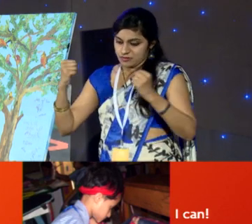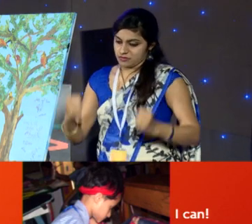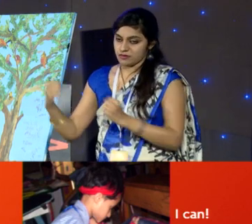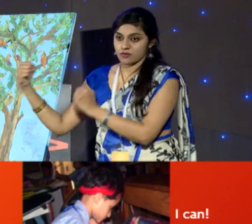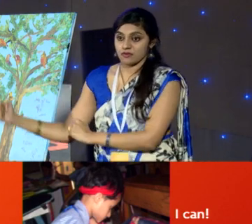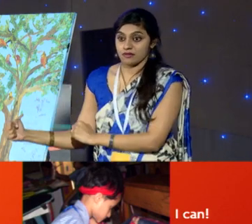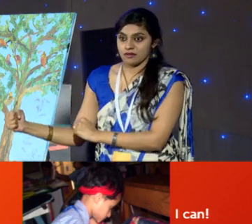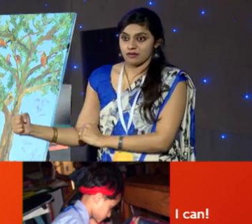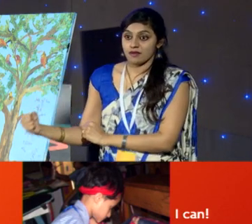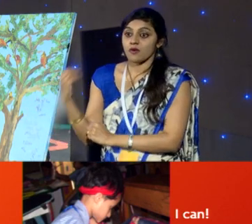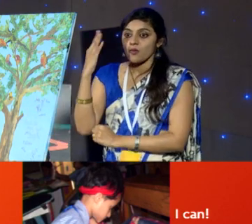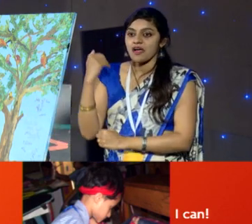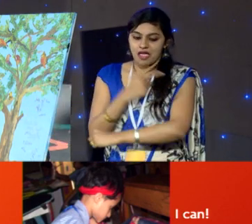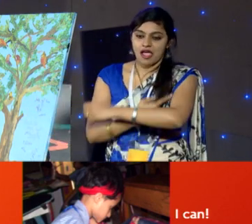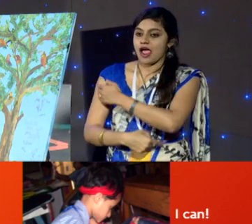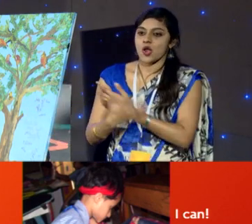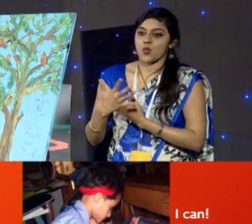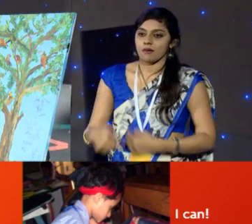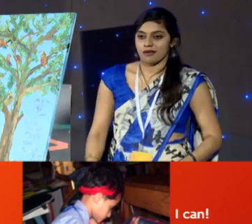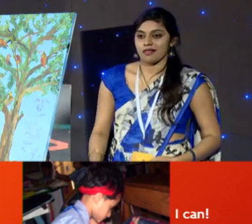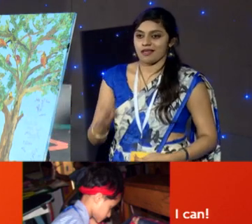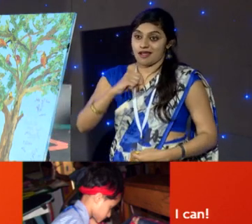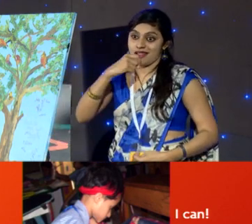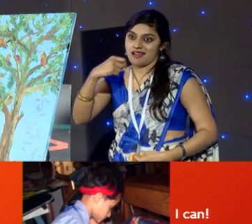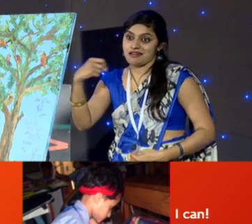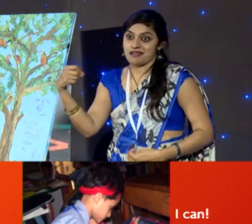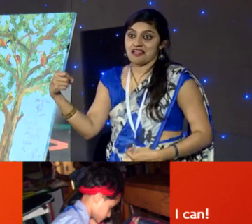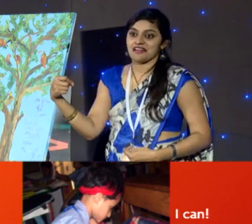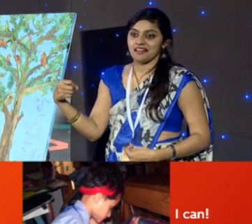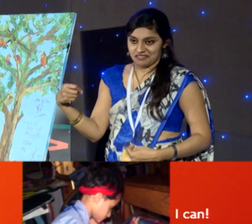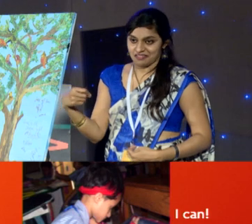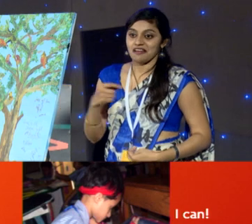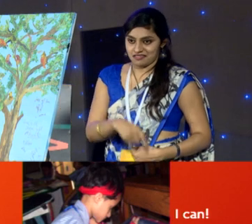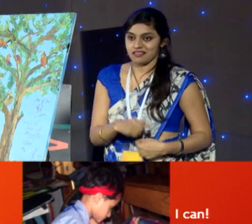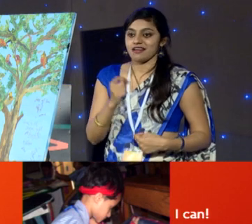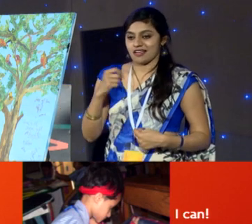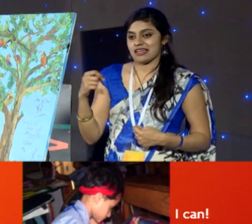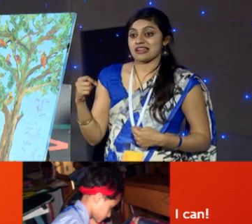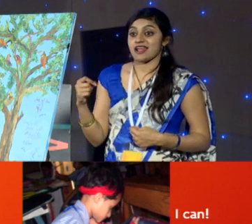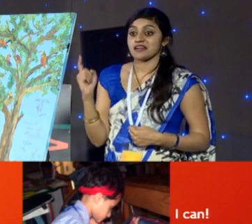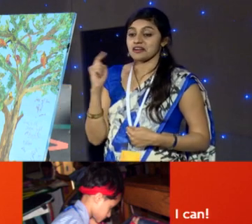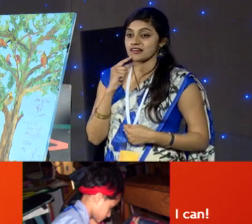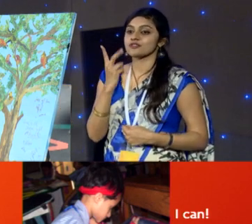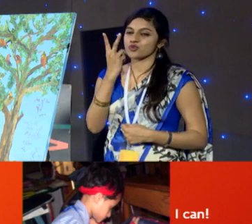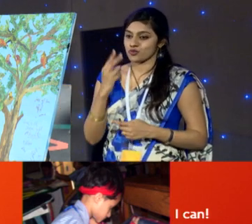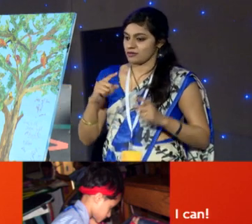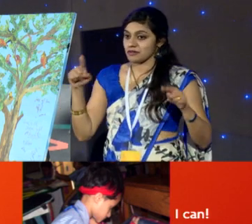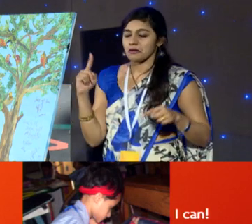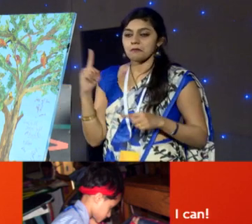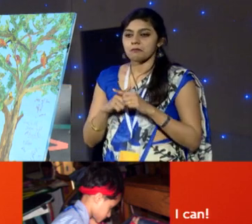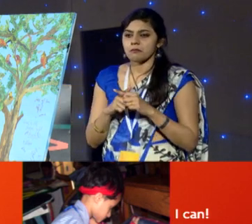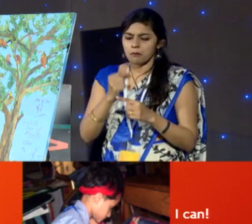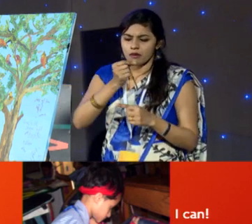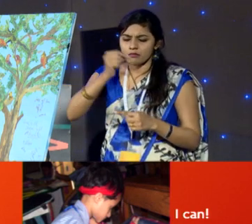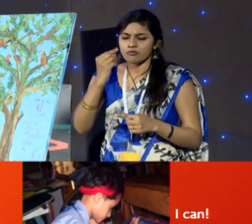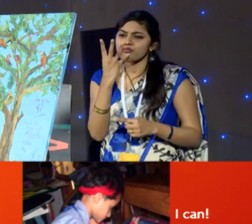is better than all of us. I can show you sometime. She also gets a position in first